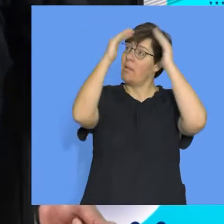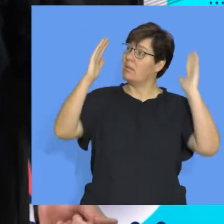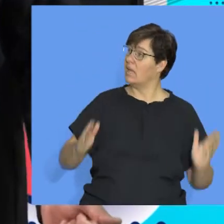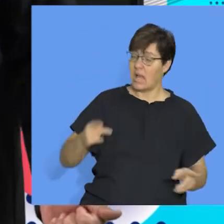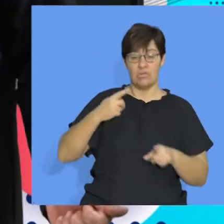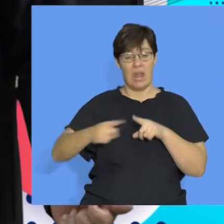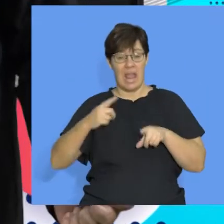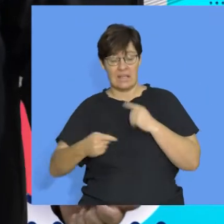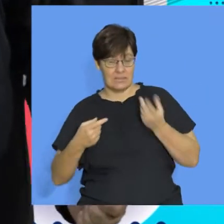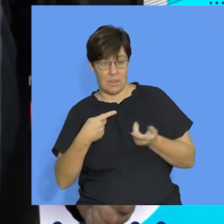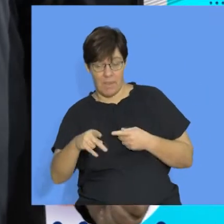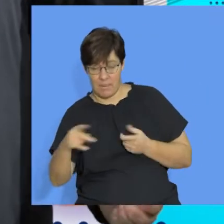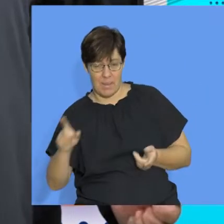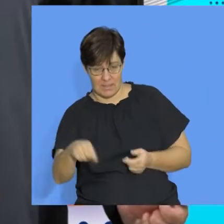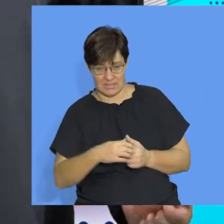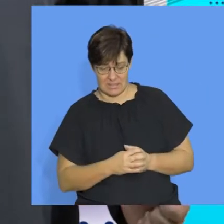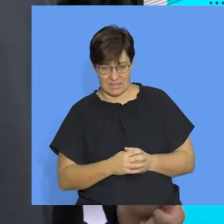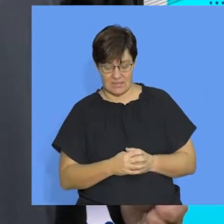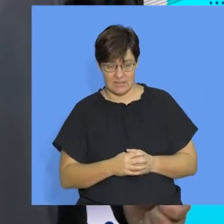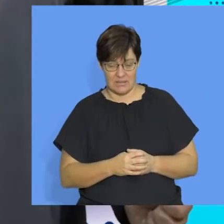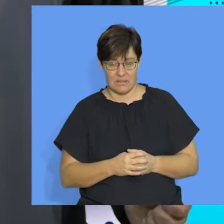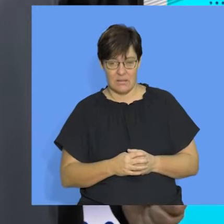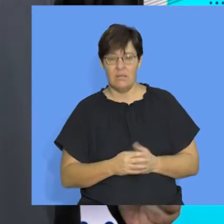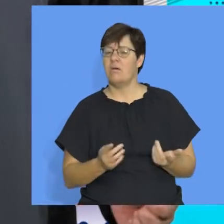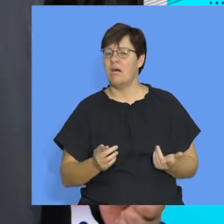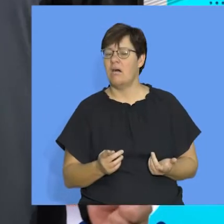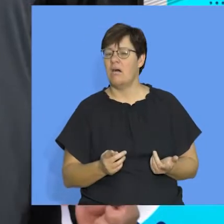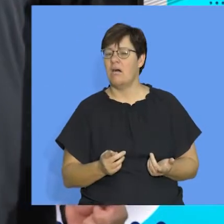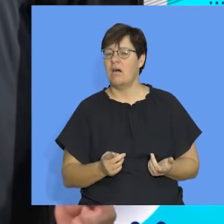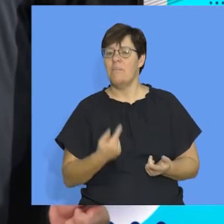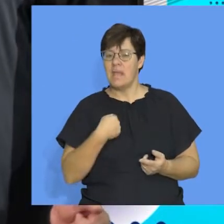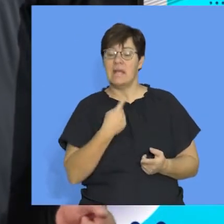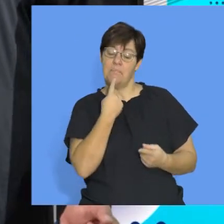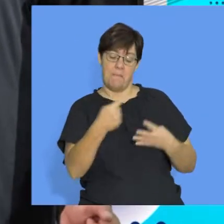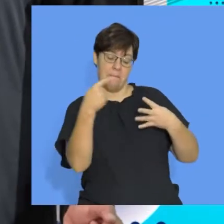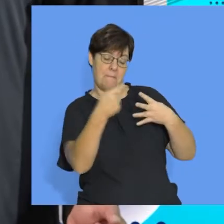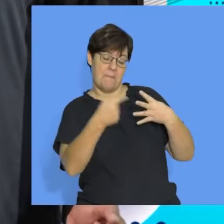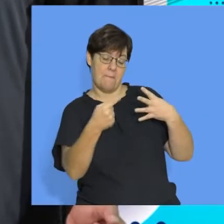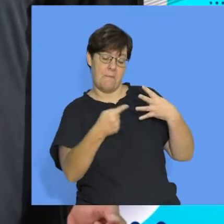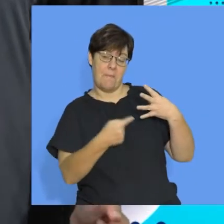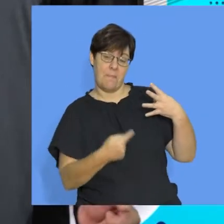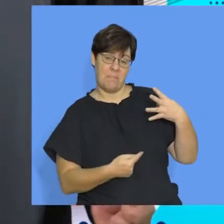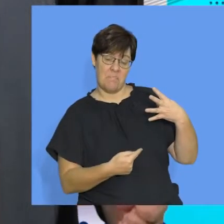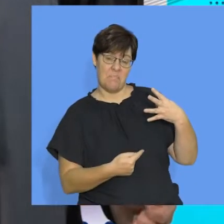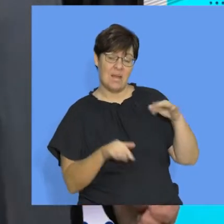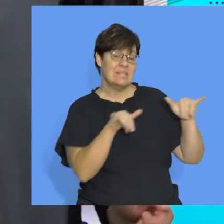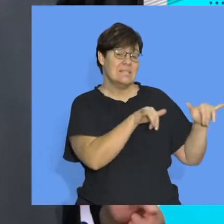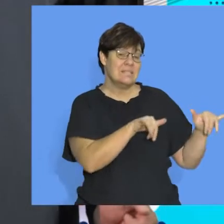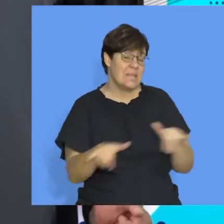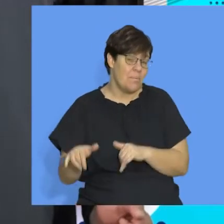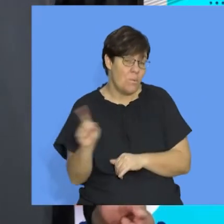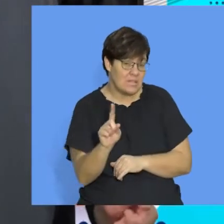Notice, in every statement that I have made, what was the common word? The common word was